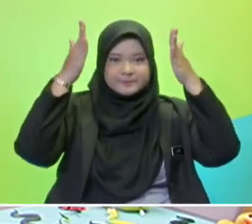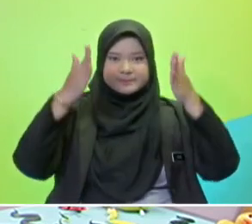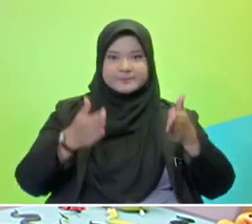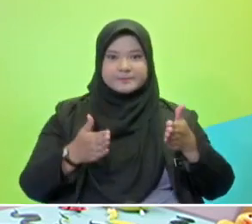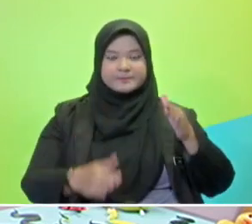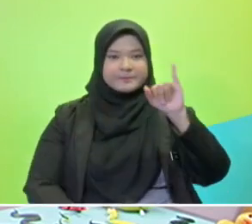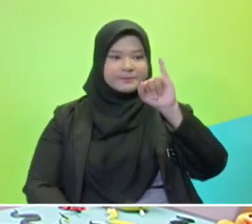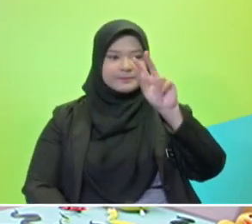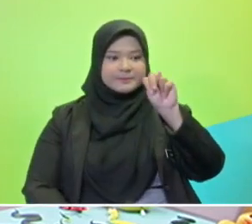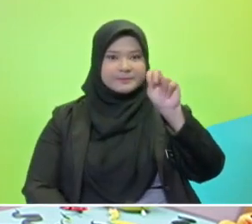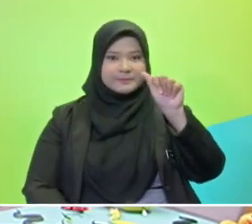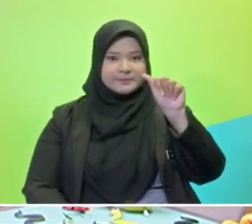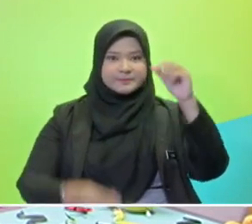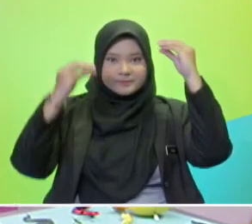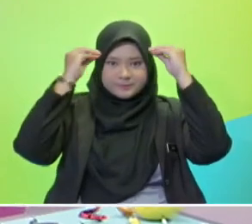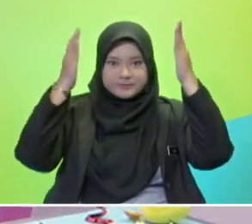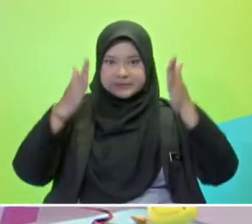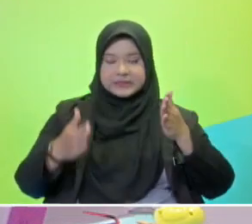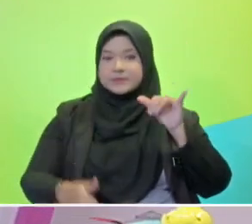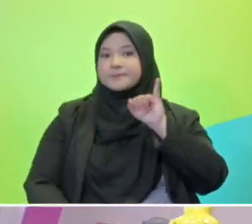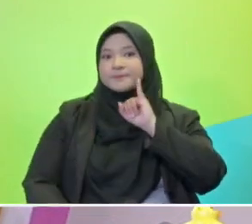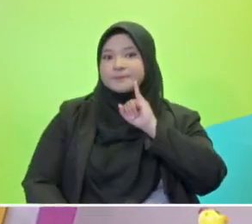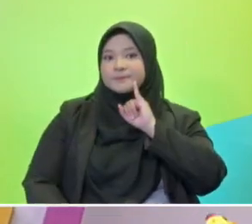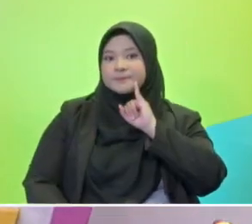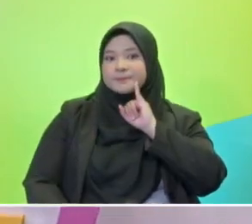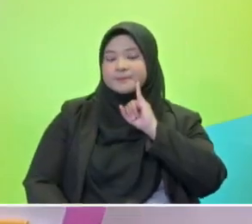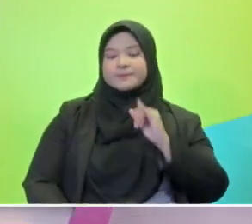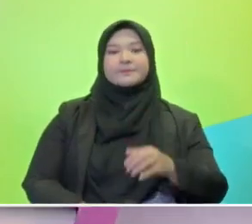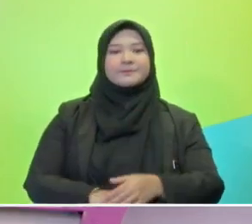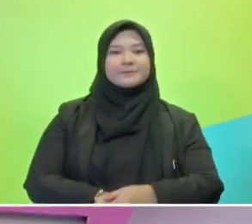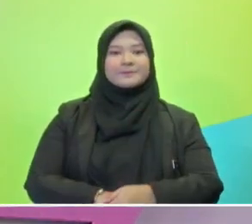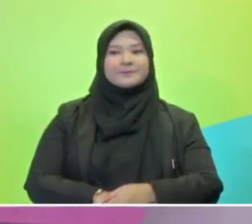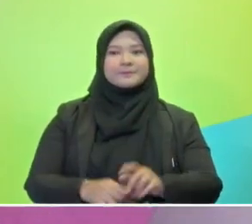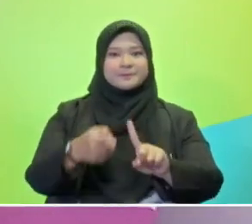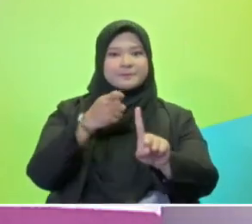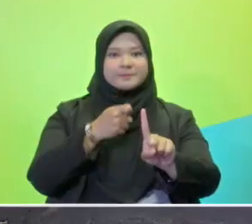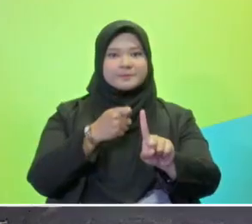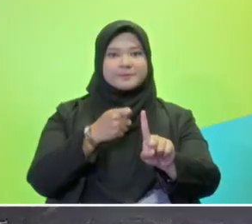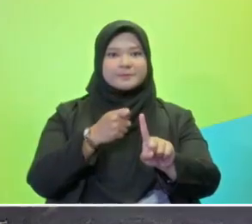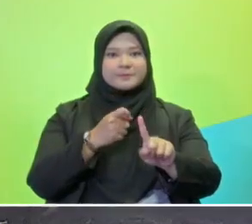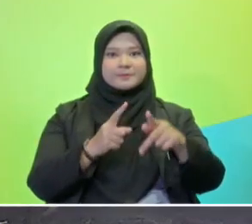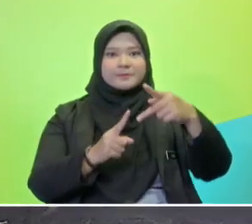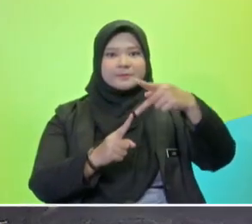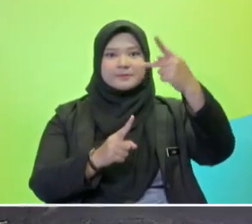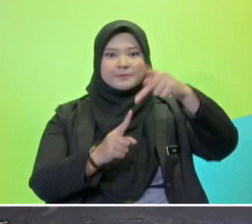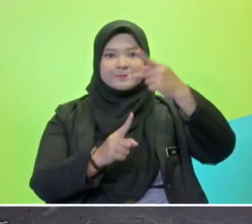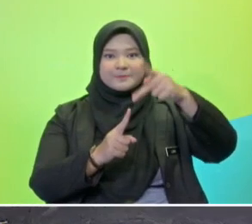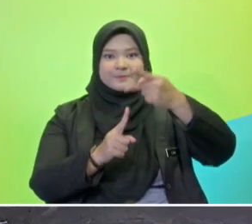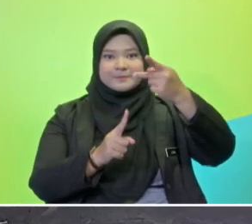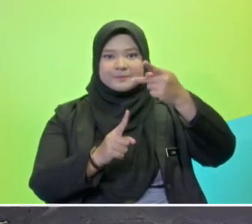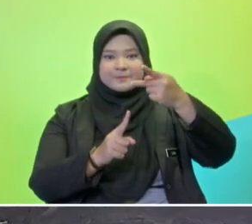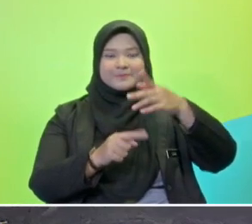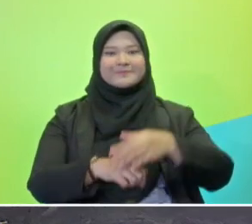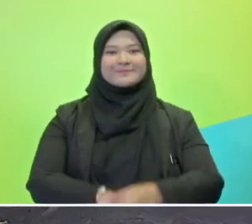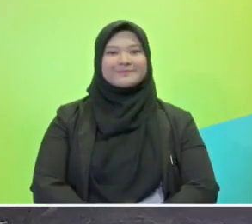which is teacher Nur Azrina Osman from SK Convent Bukit Mertajam, Pulau Pinang. Hi teacher, konnichiwa. Konnichiwa